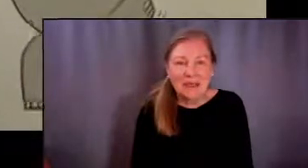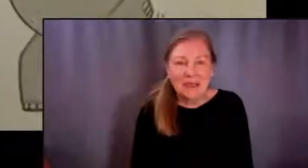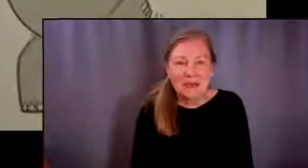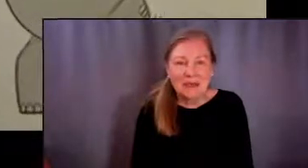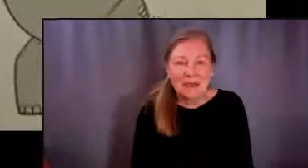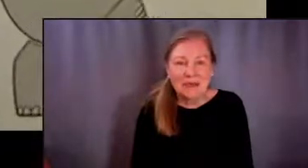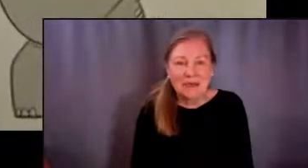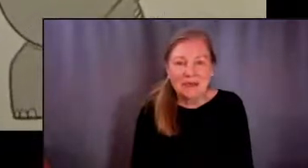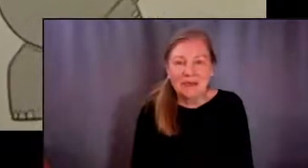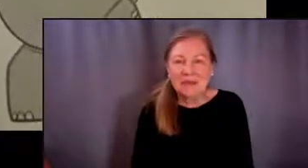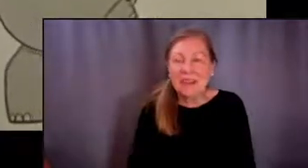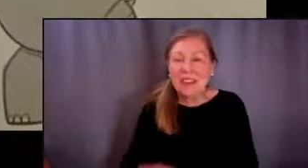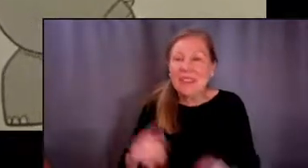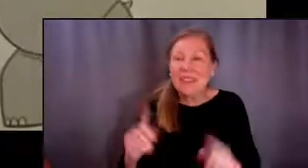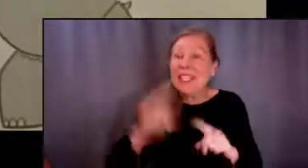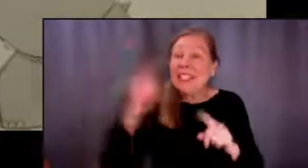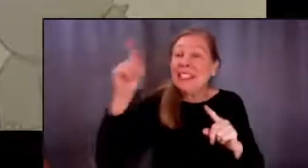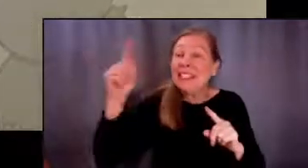Bling!